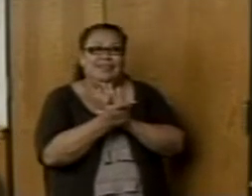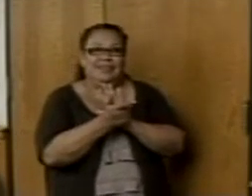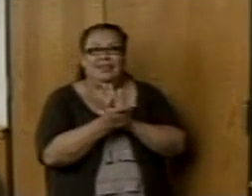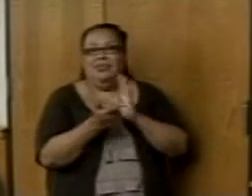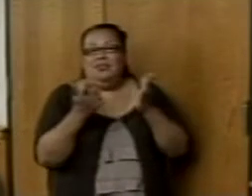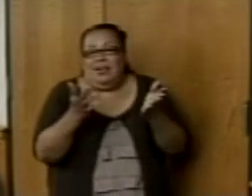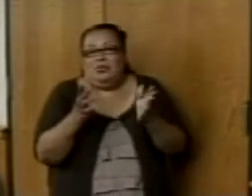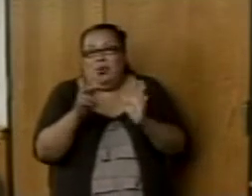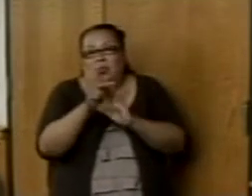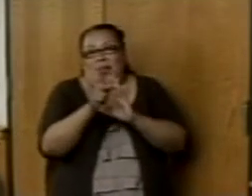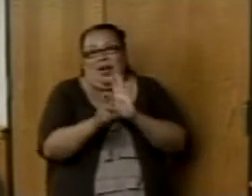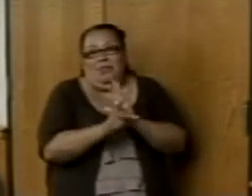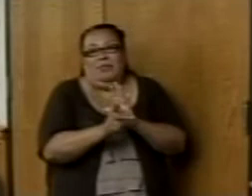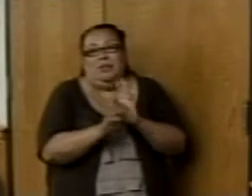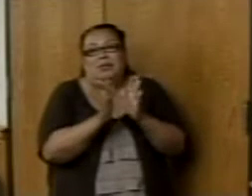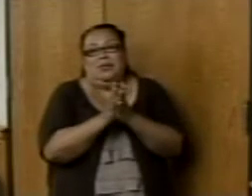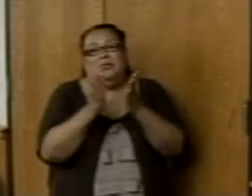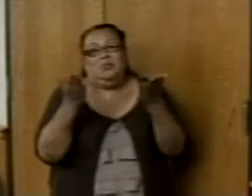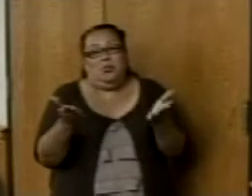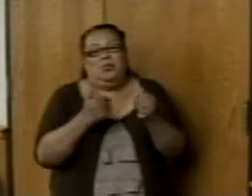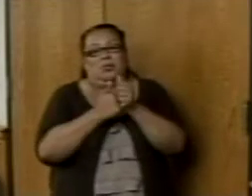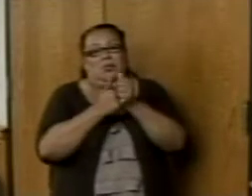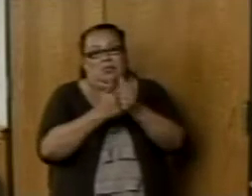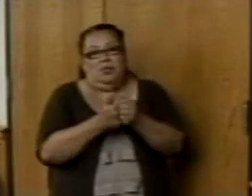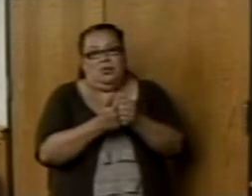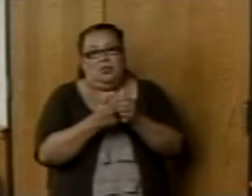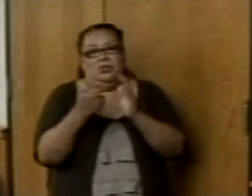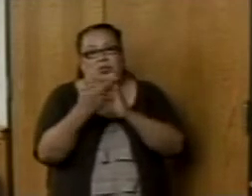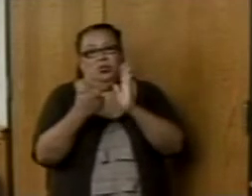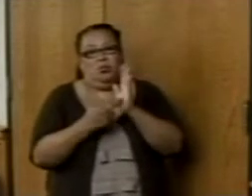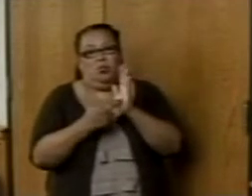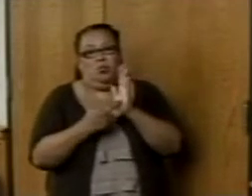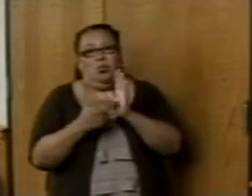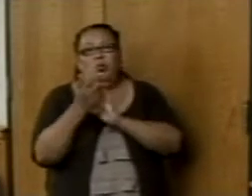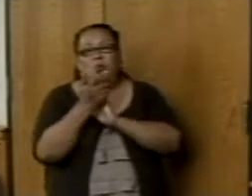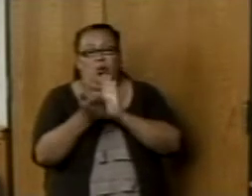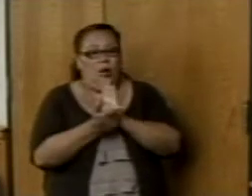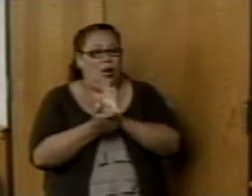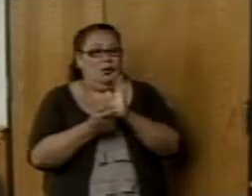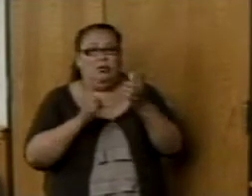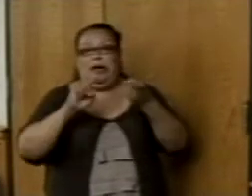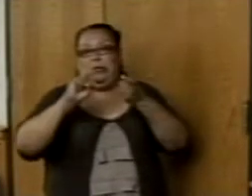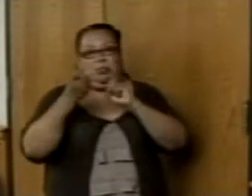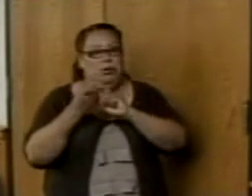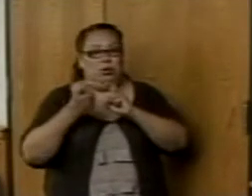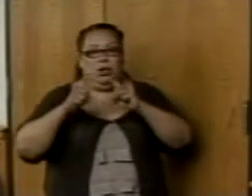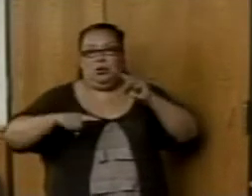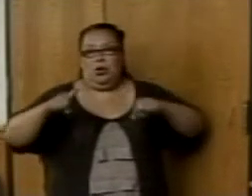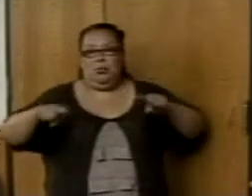policy books, so that they're followed and that there's a rule of law, not to be changed arbitrarily. Safety